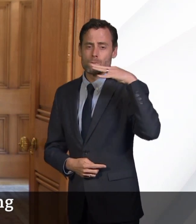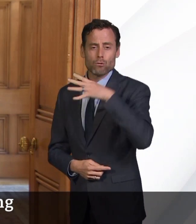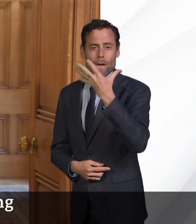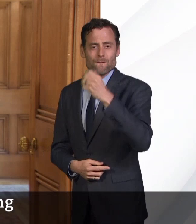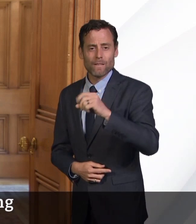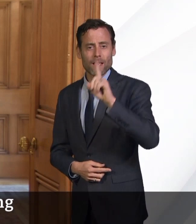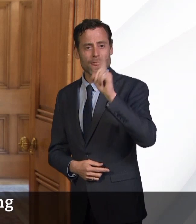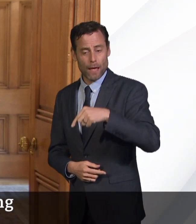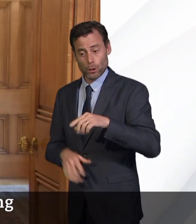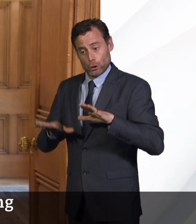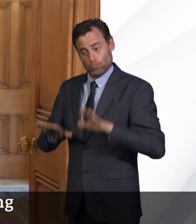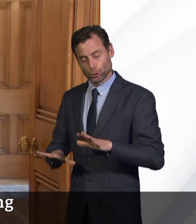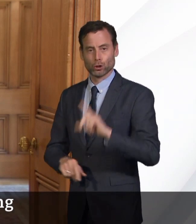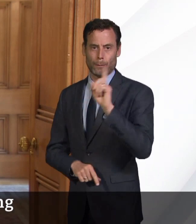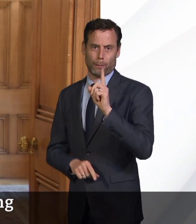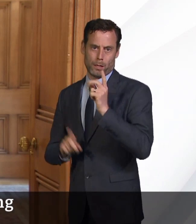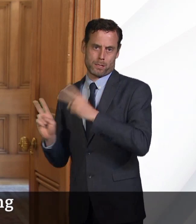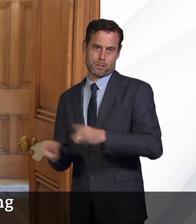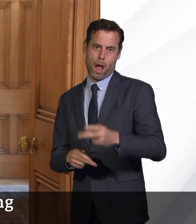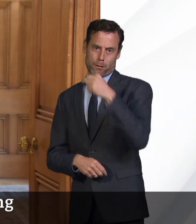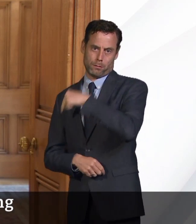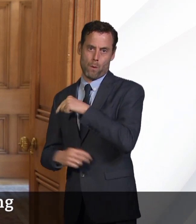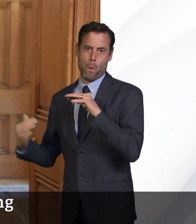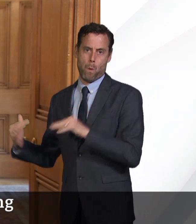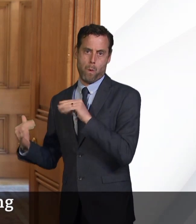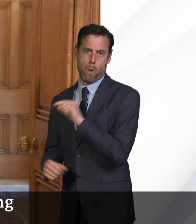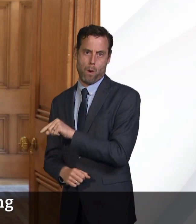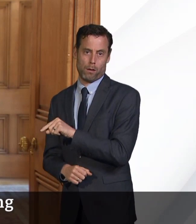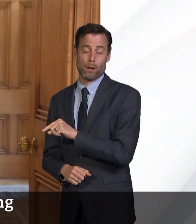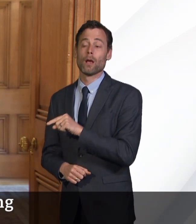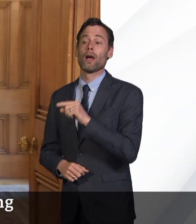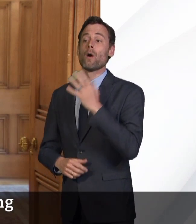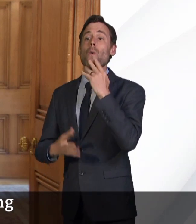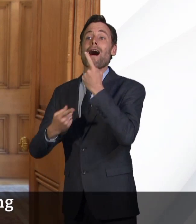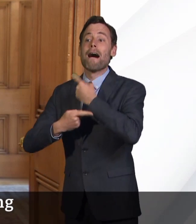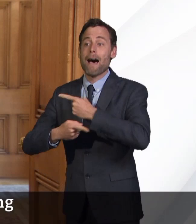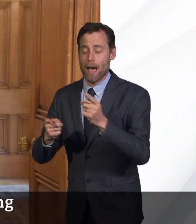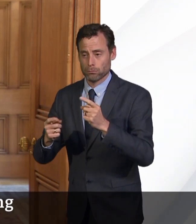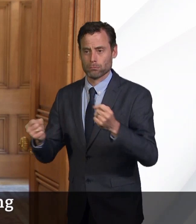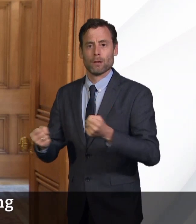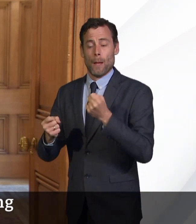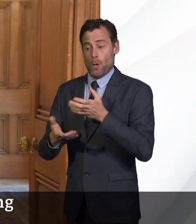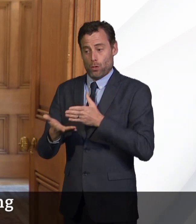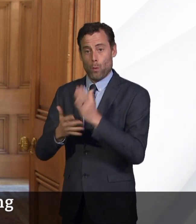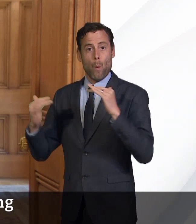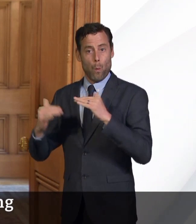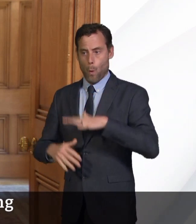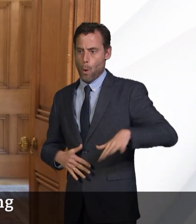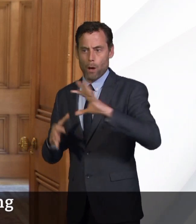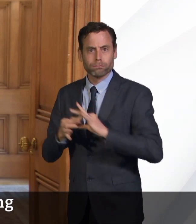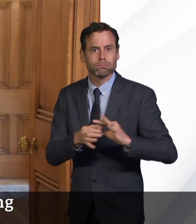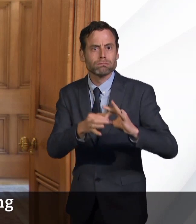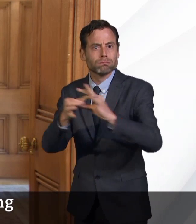450,000 British people sadly lost their lives. And it was a moment when our whole country pulled together. As DEFRA